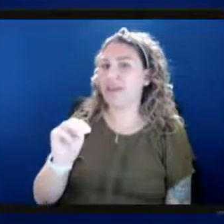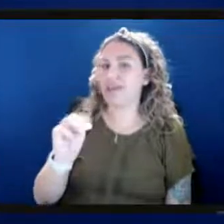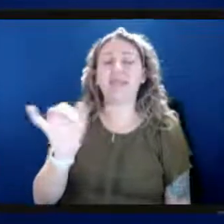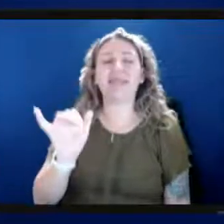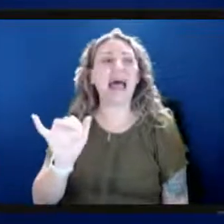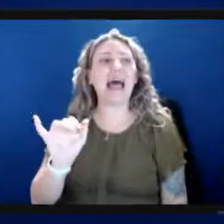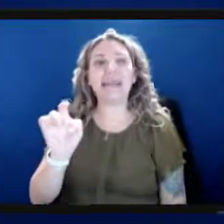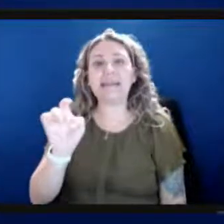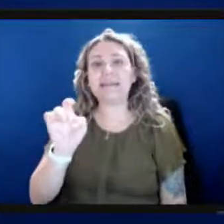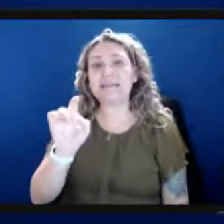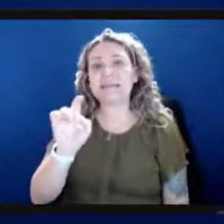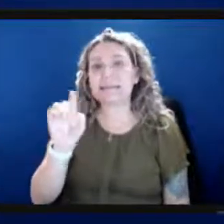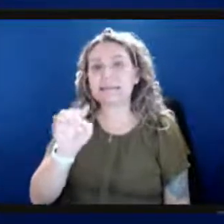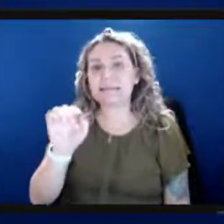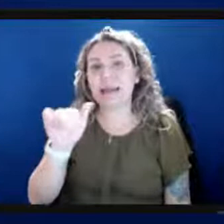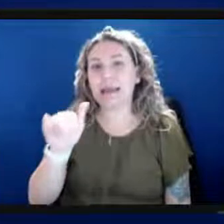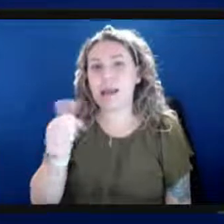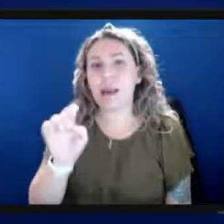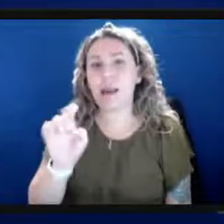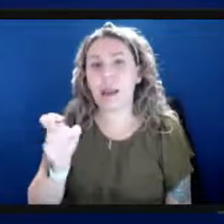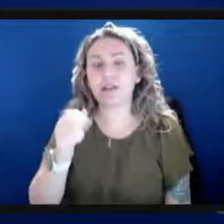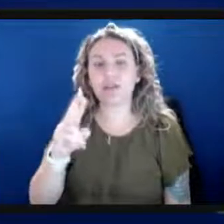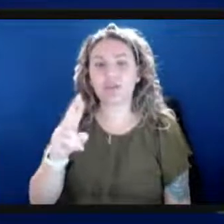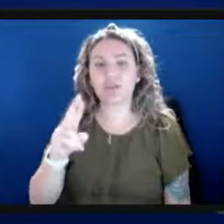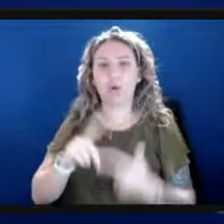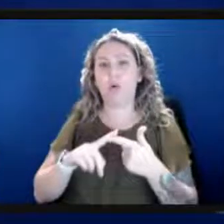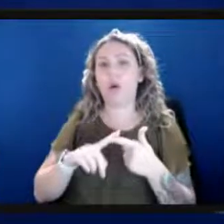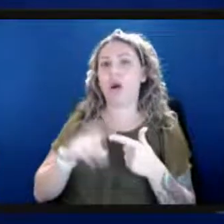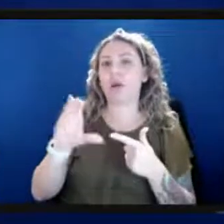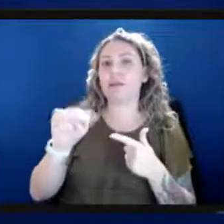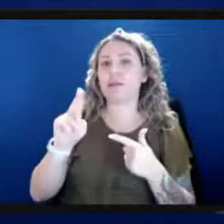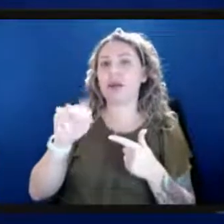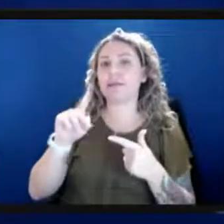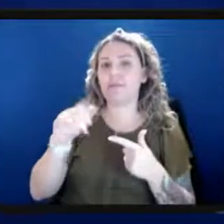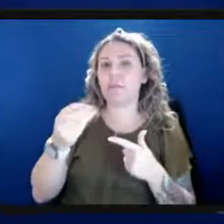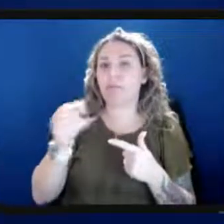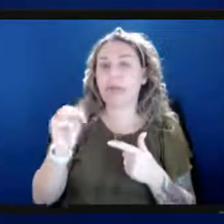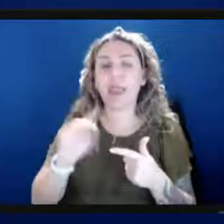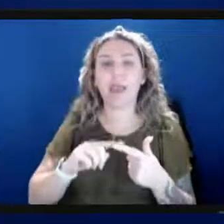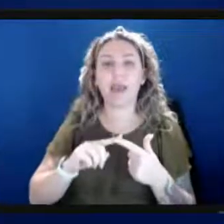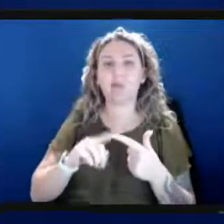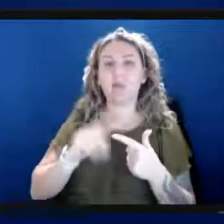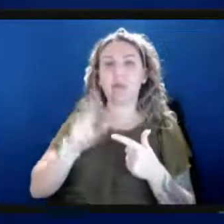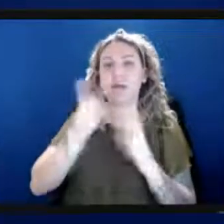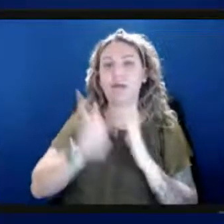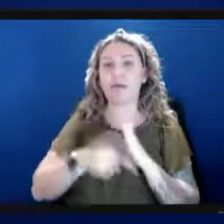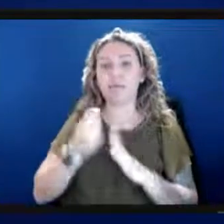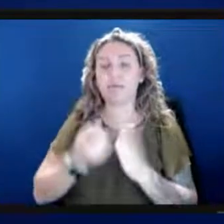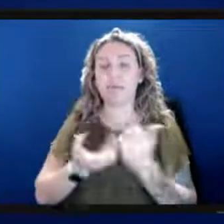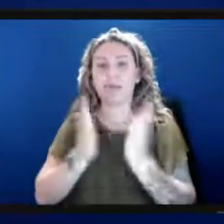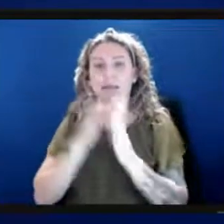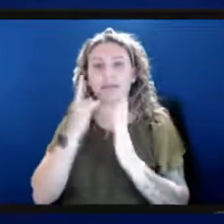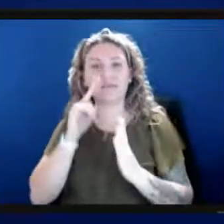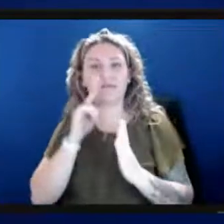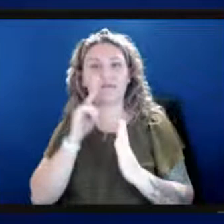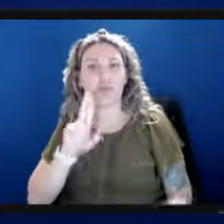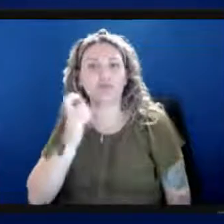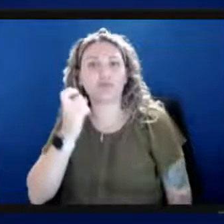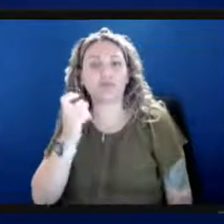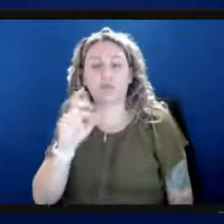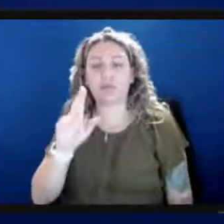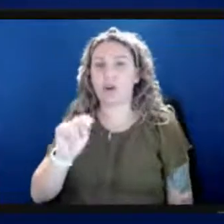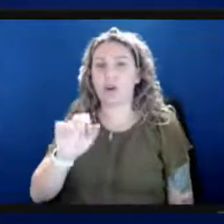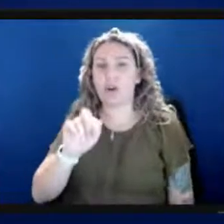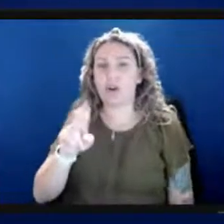alprazolam or clonazepam, it automatically asks me to put a prescription for that Narcan. I tell the patients, this is a life-saving